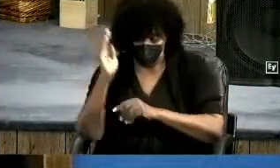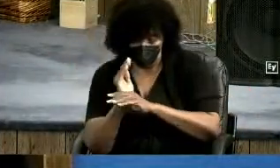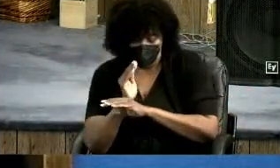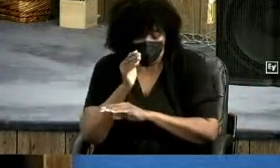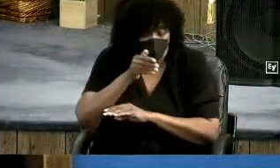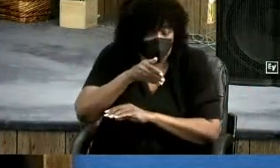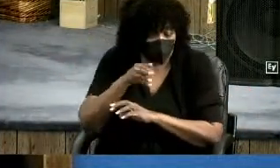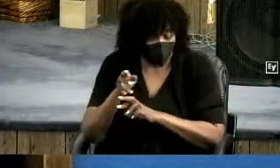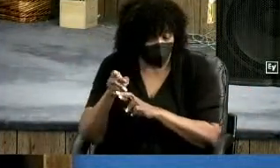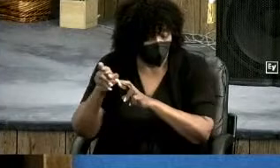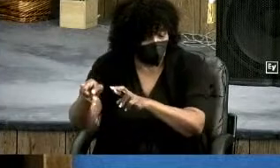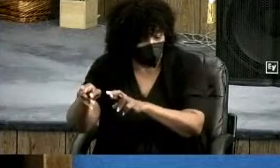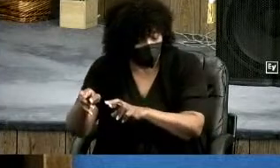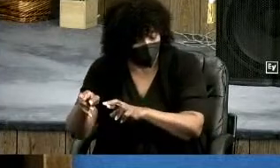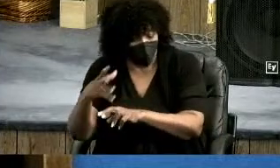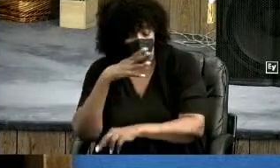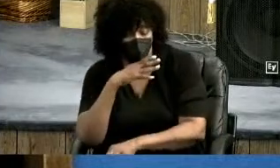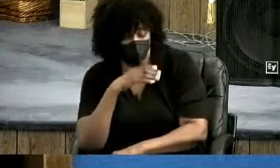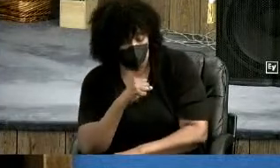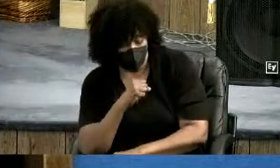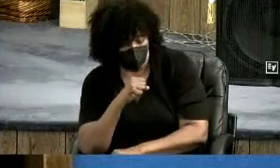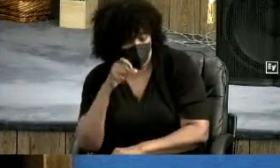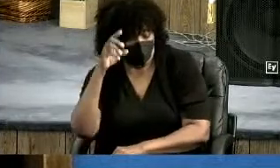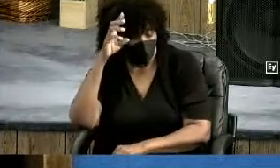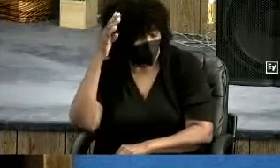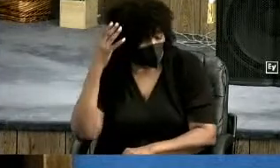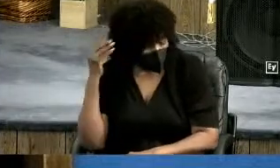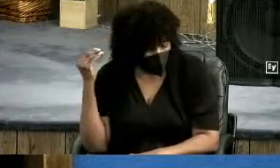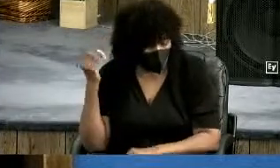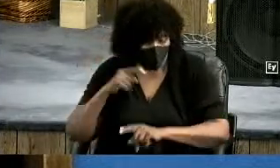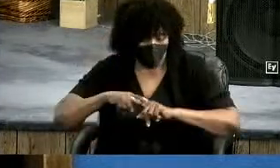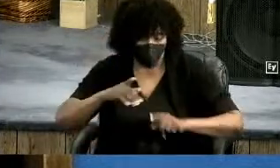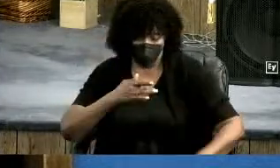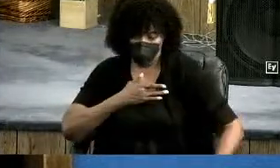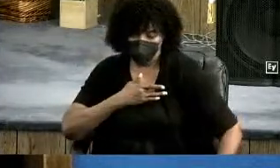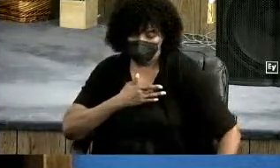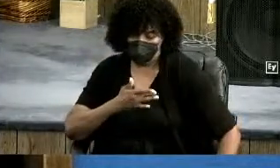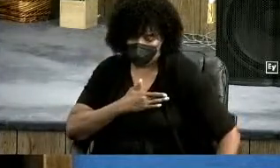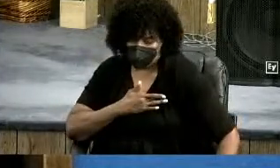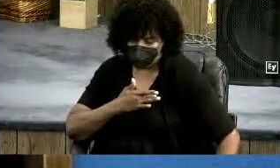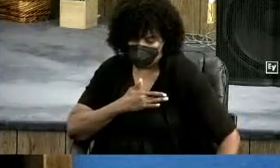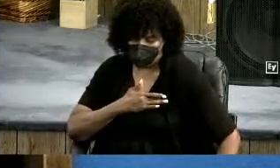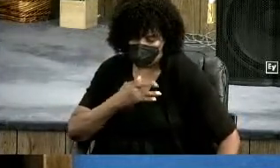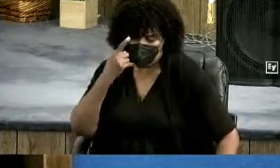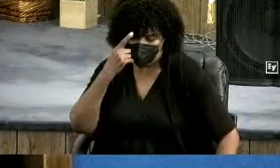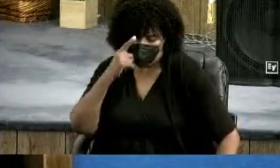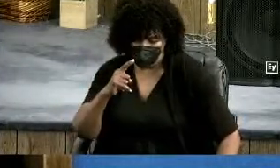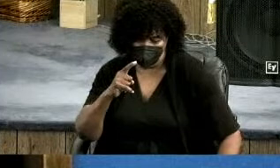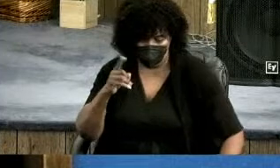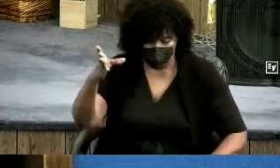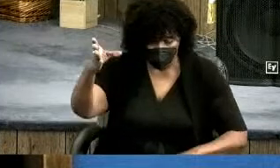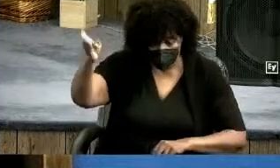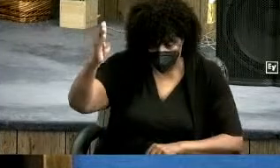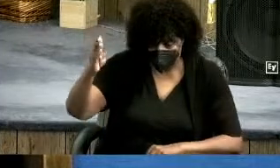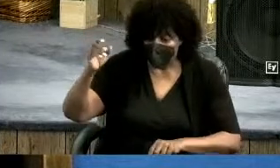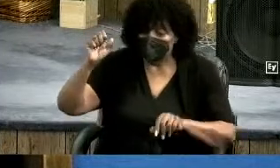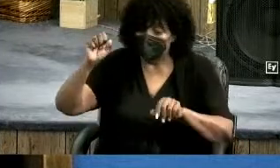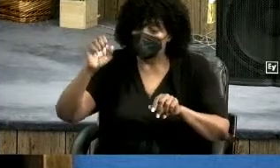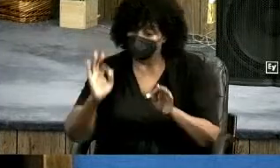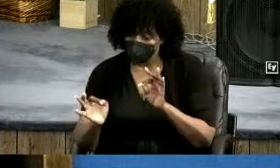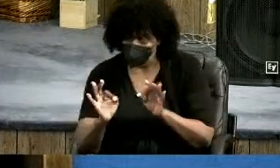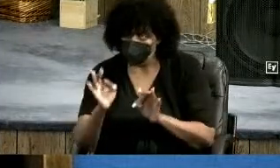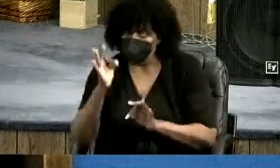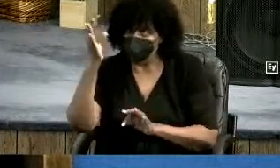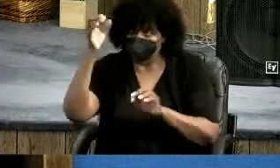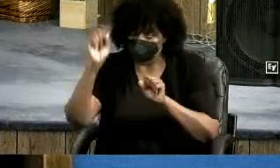river. They've gotten old and gray now, but their heart still beats for the Lord. And they said, Lord, if you can use